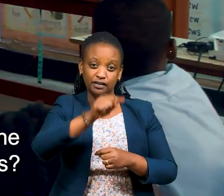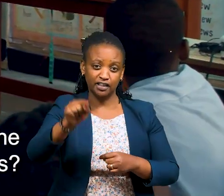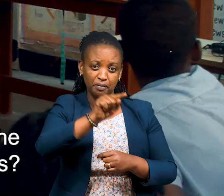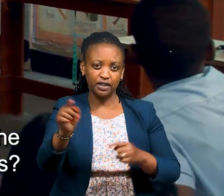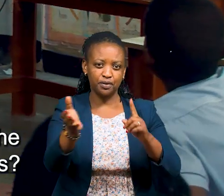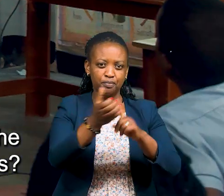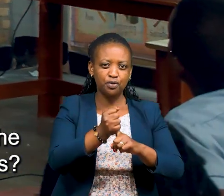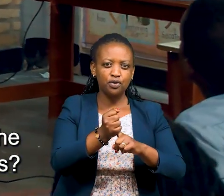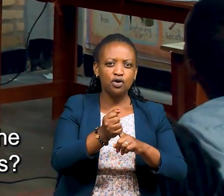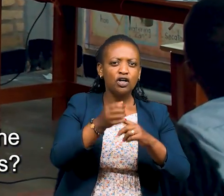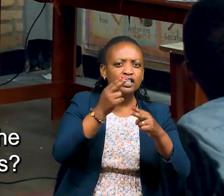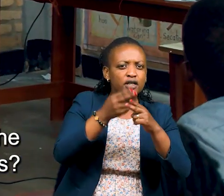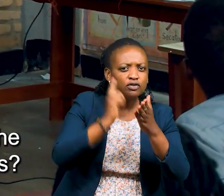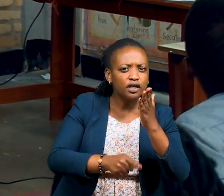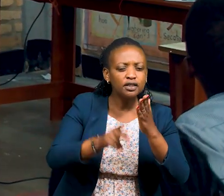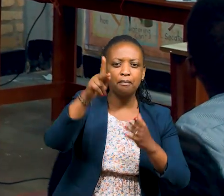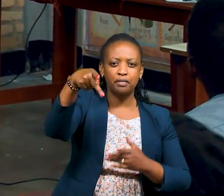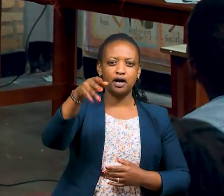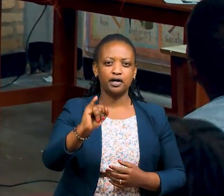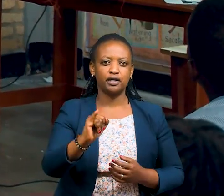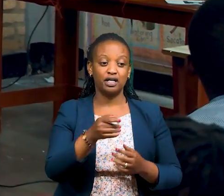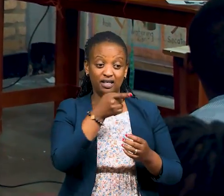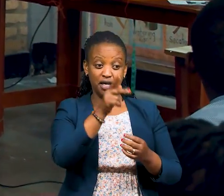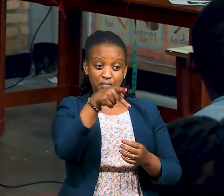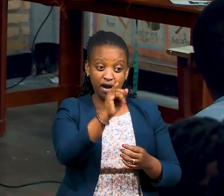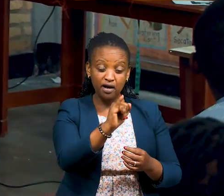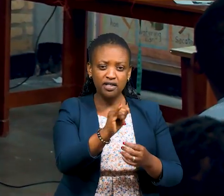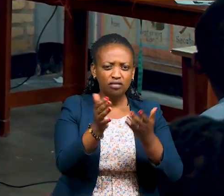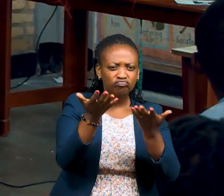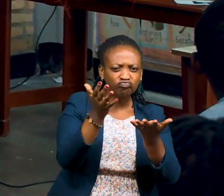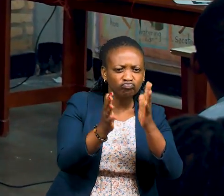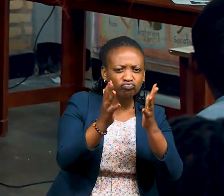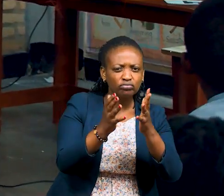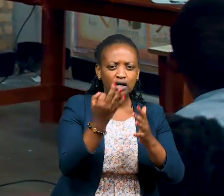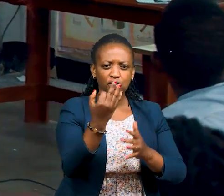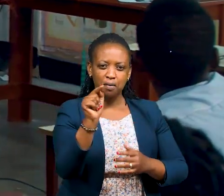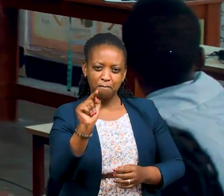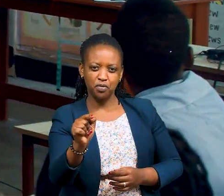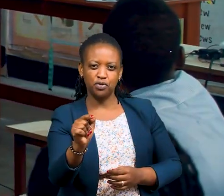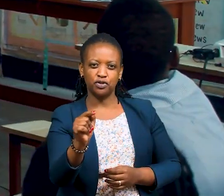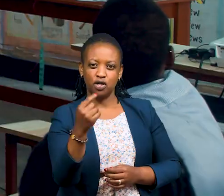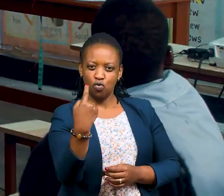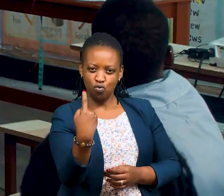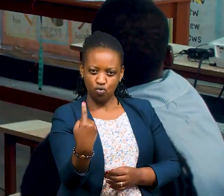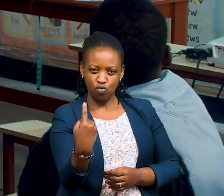diameter, you get the constant known as pi, and that pi is approximately